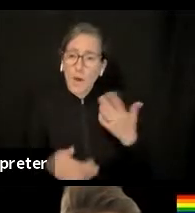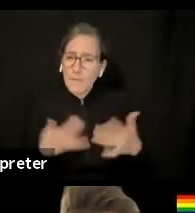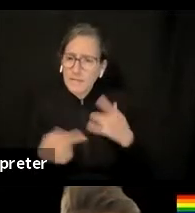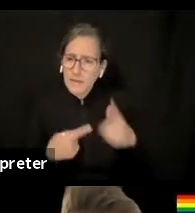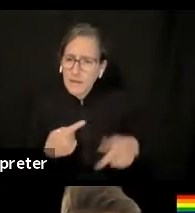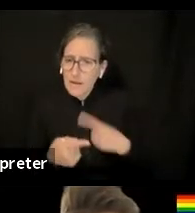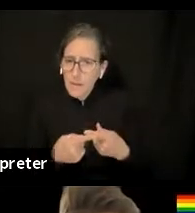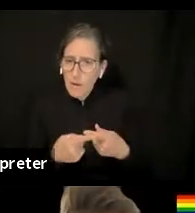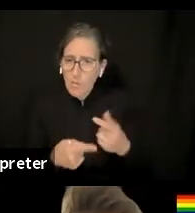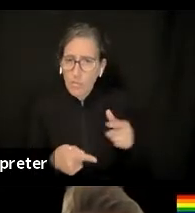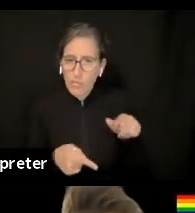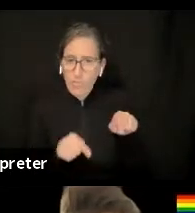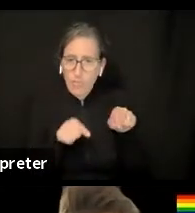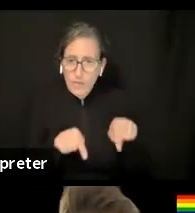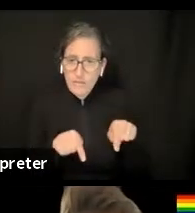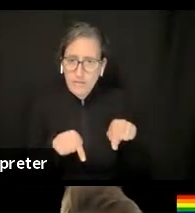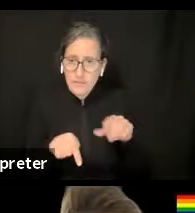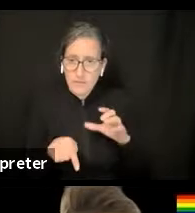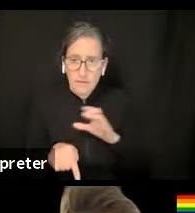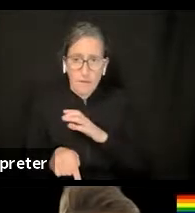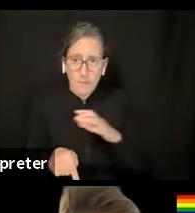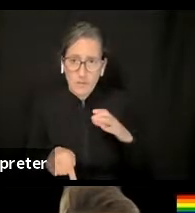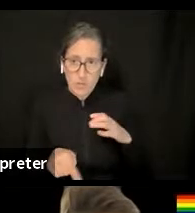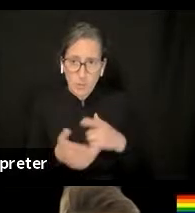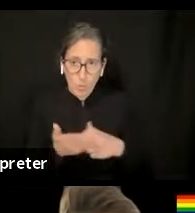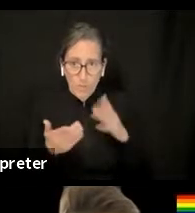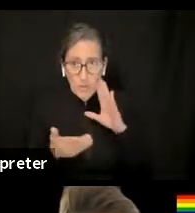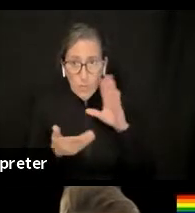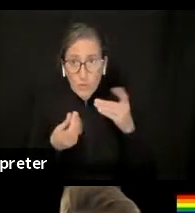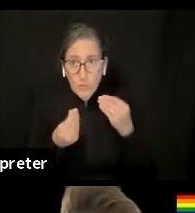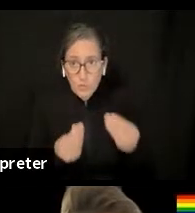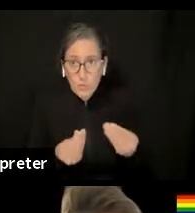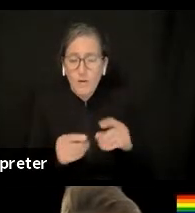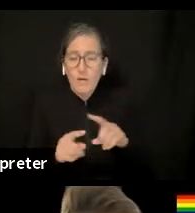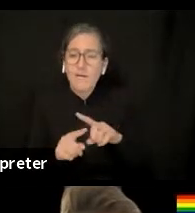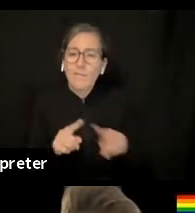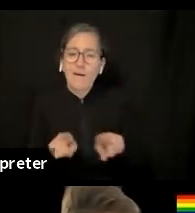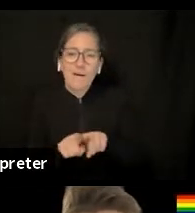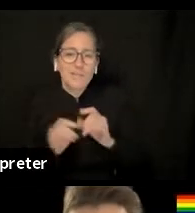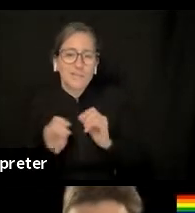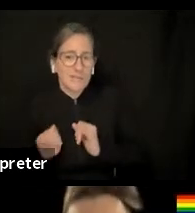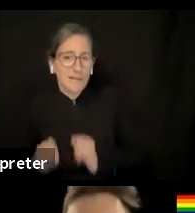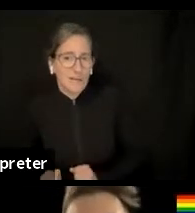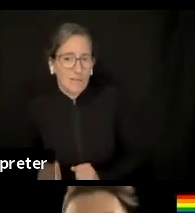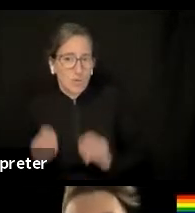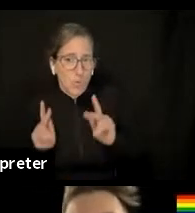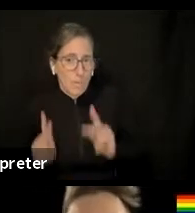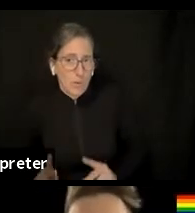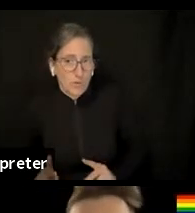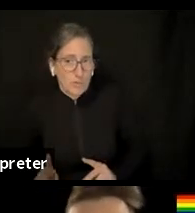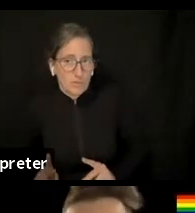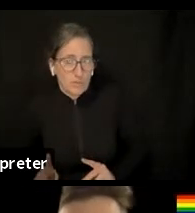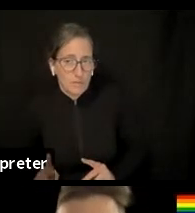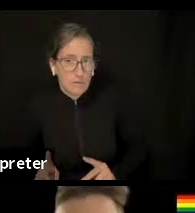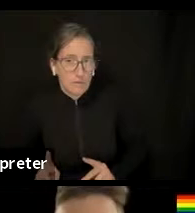can do, but also know that as an individual, I can make the promise to say that I will